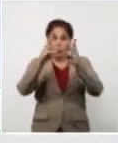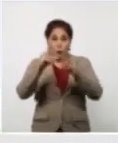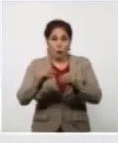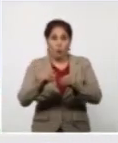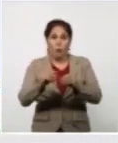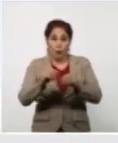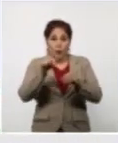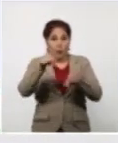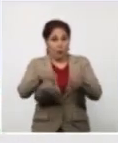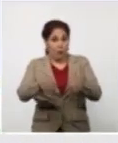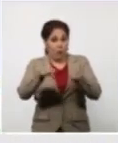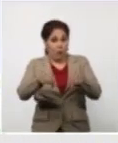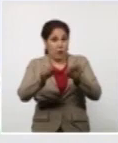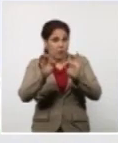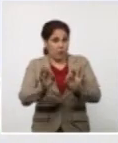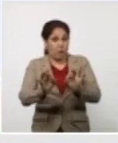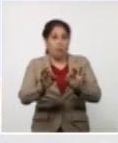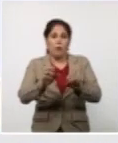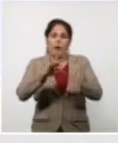200 confirmed,